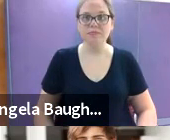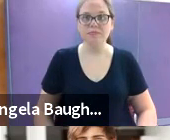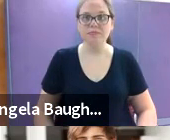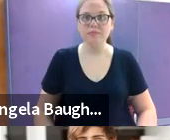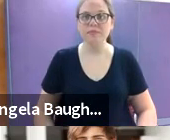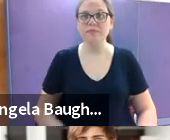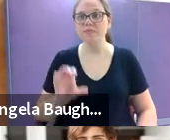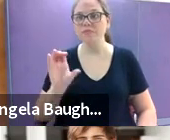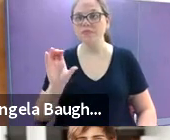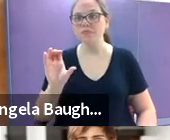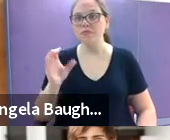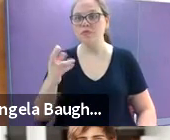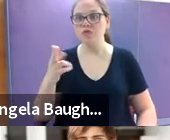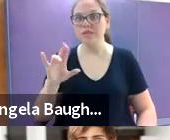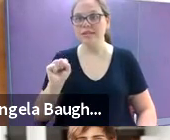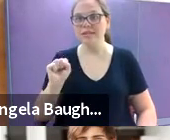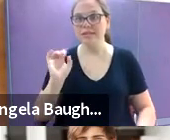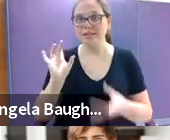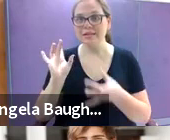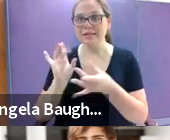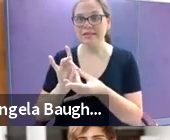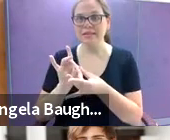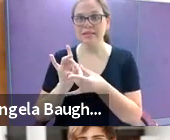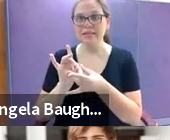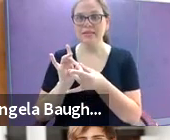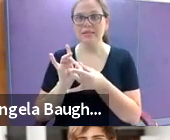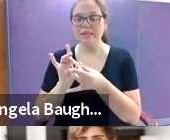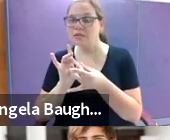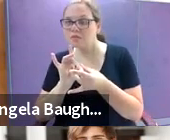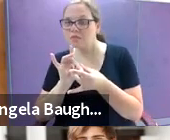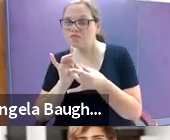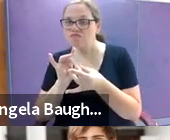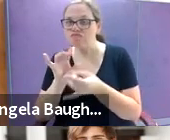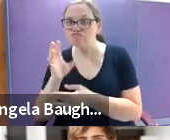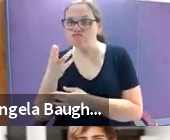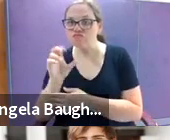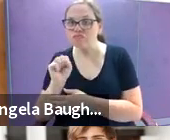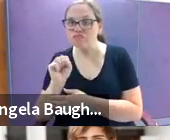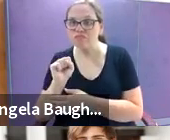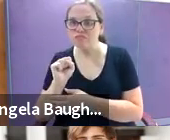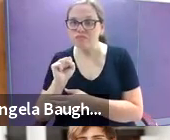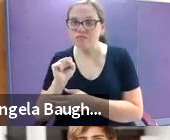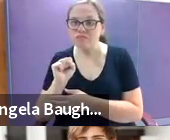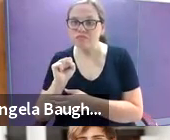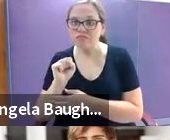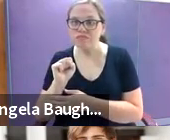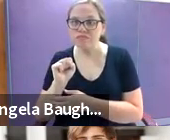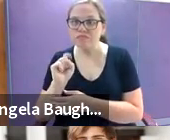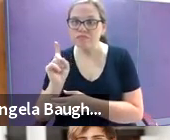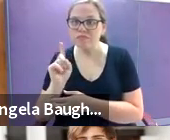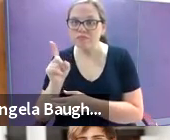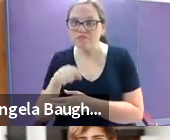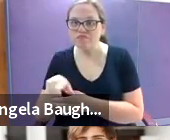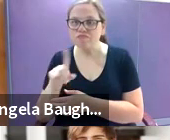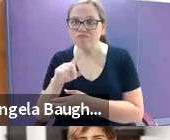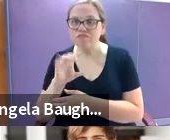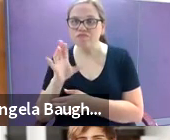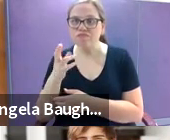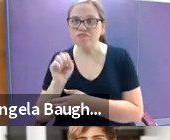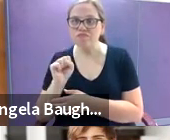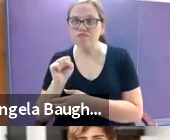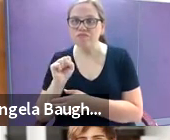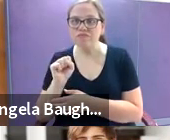And Chris, are you connected to, who's Chris? No, hi Chris, where'd it go? Chris,